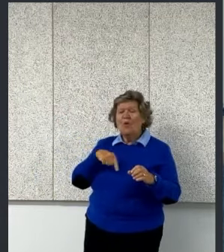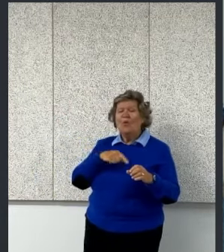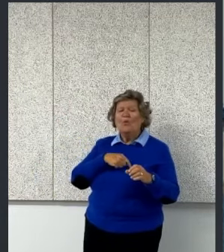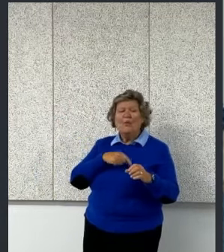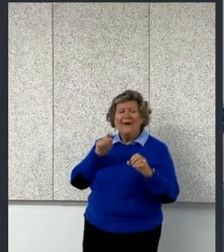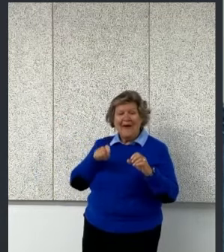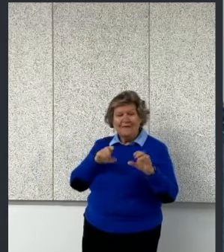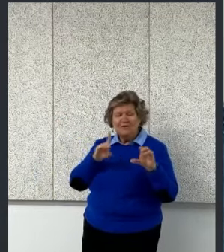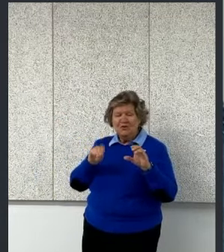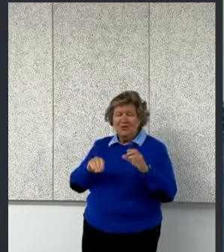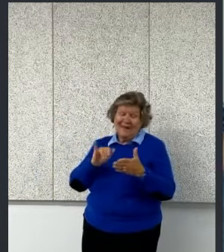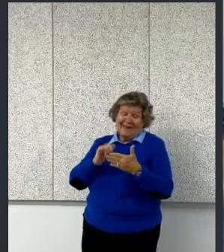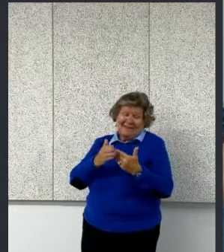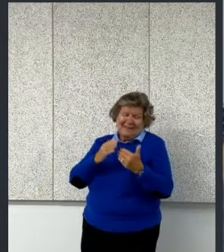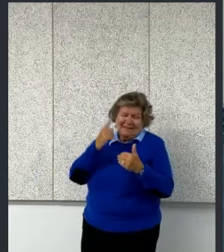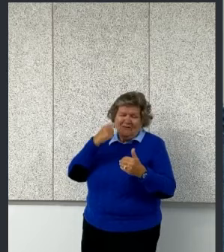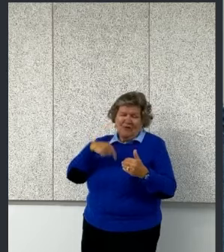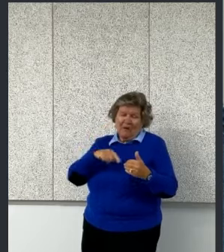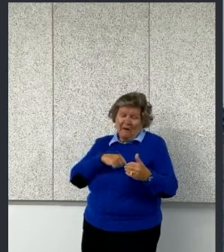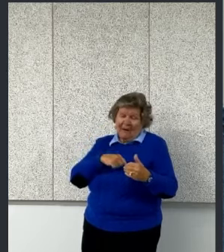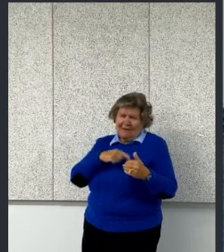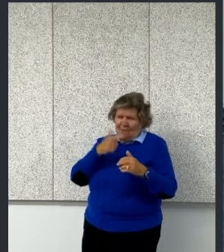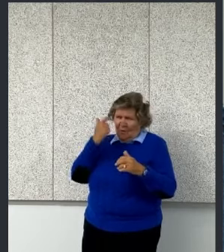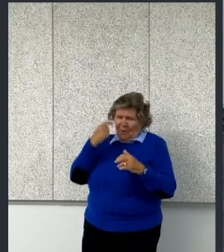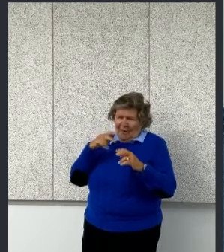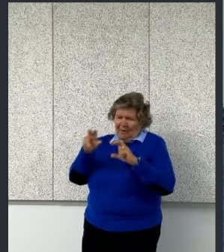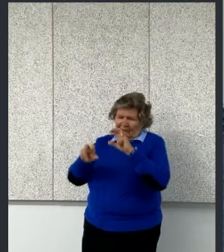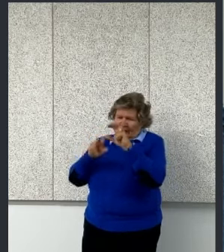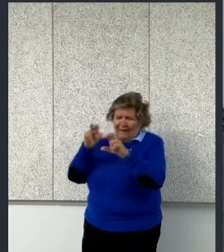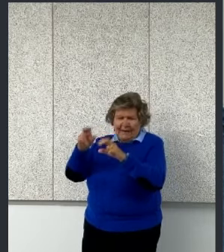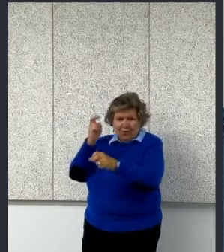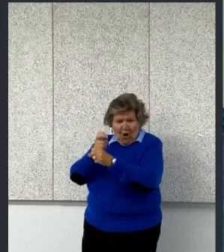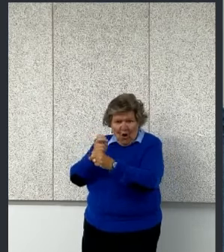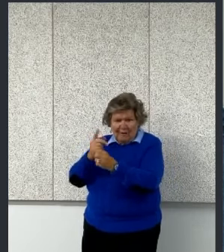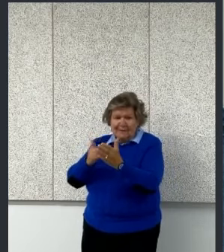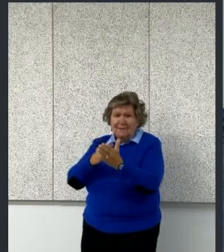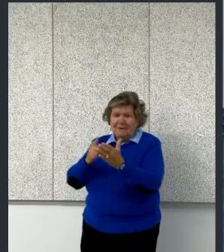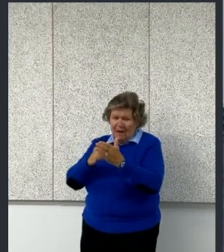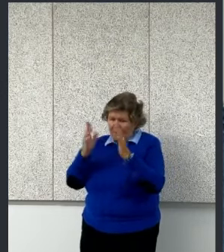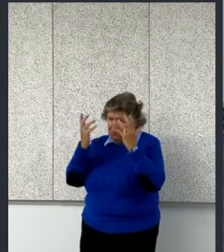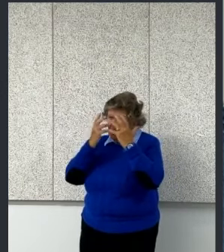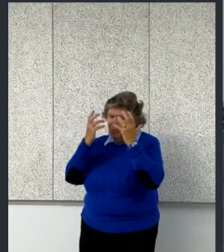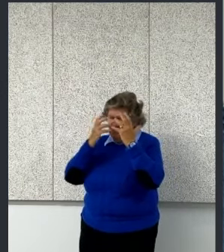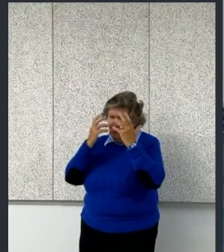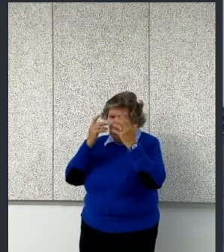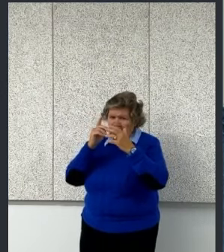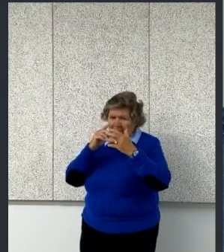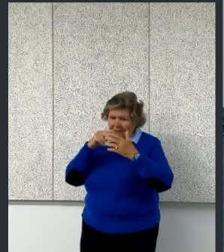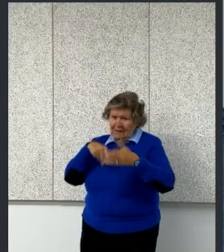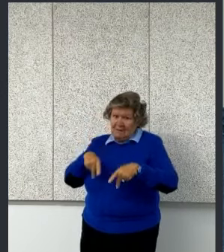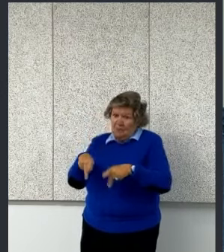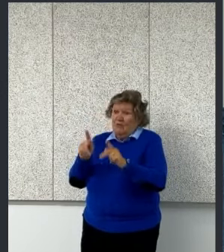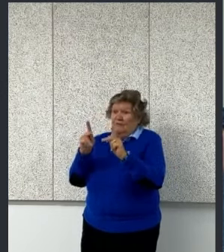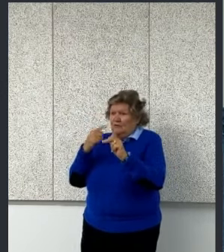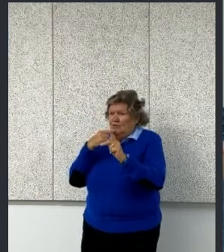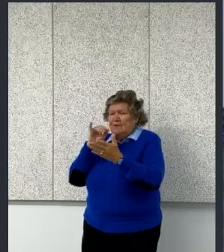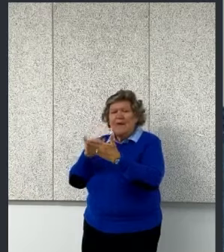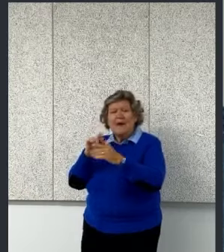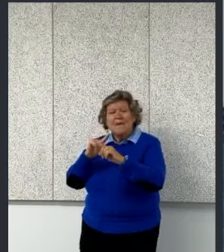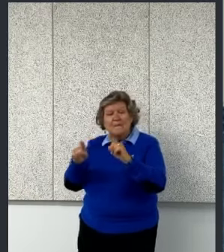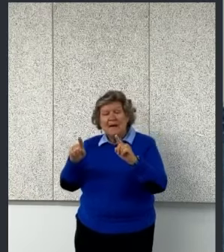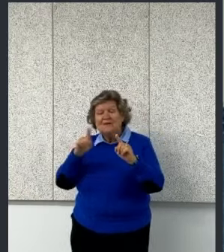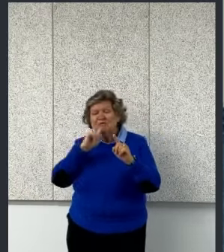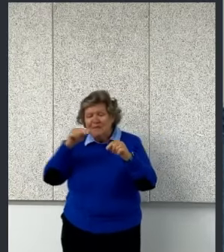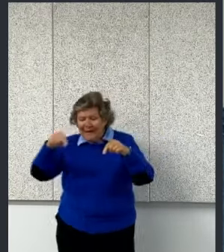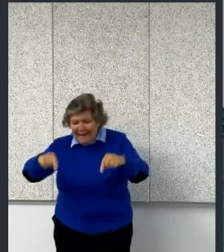because we're the funders. It's easy for us to say that. And it comes from a place of privilege to be able to say that. But like, it really and truly, to be here